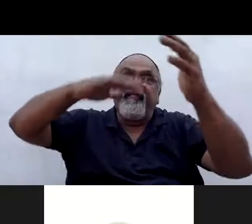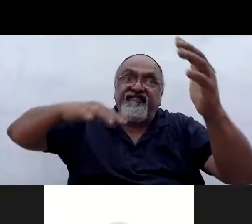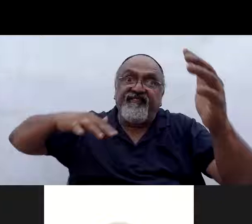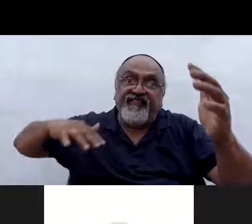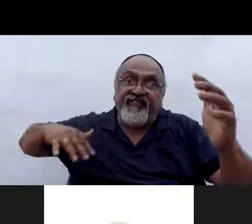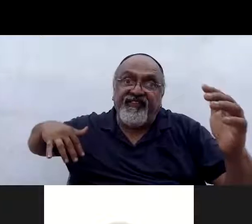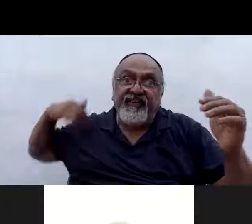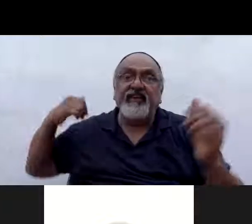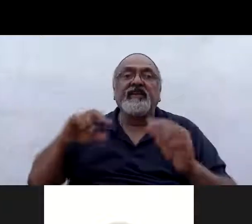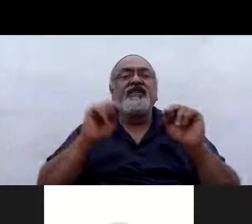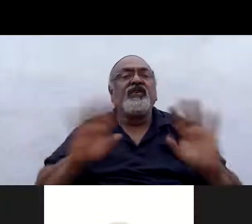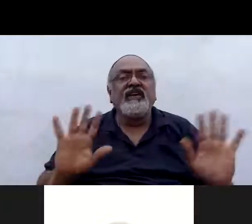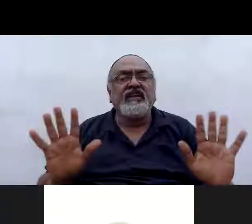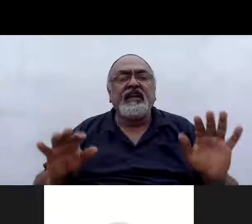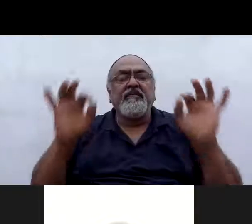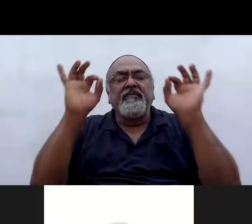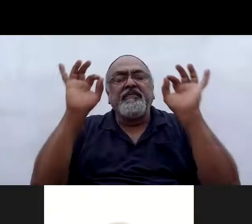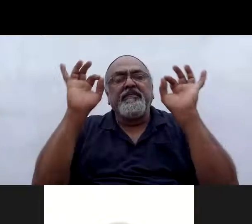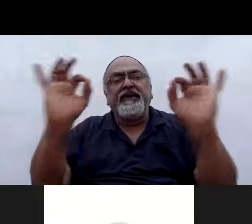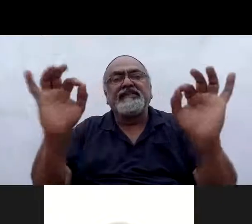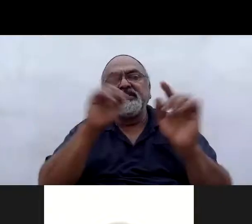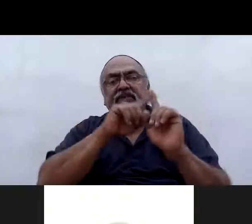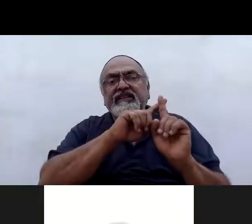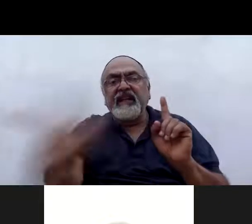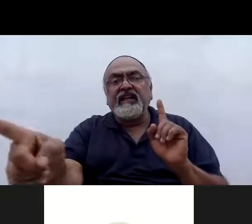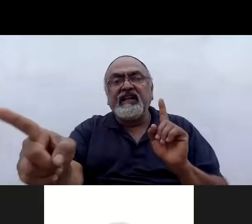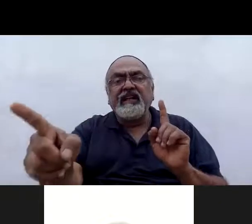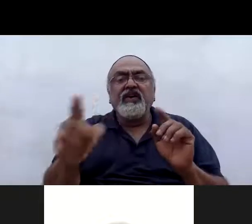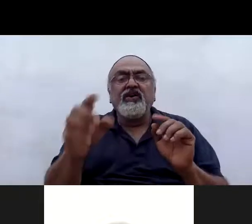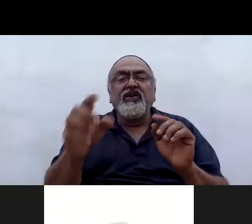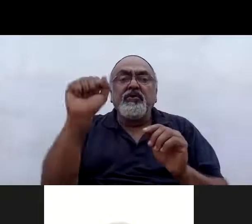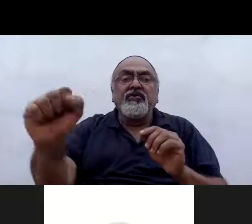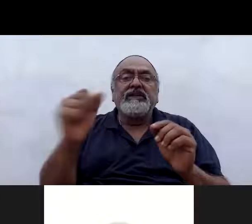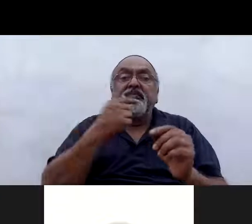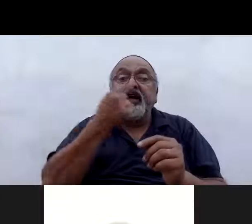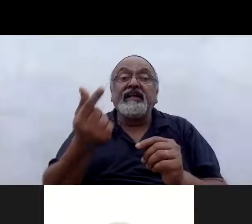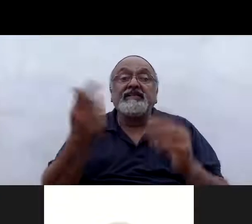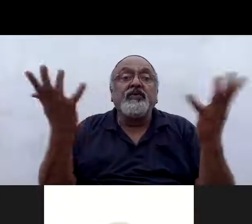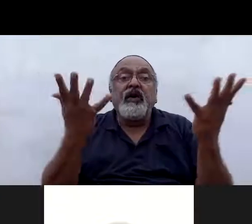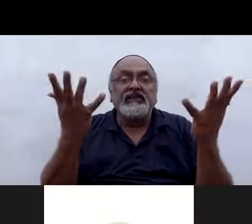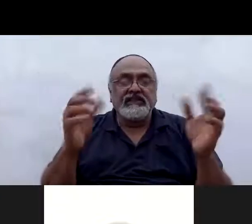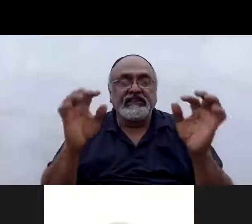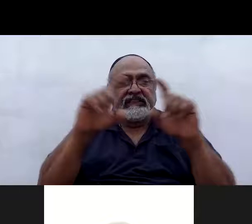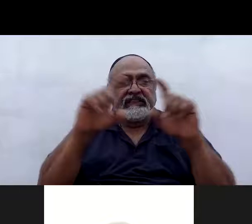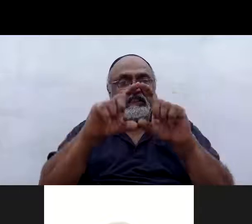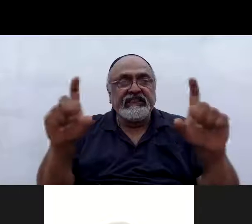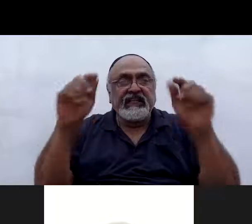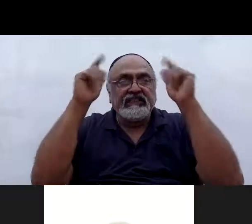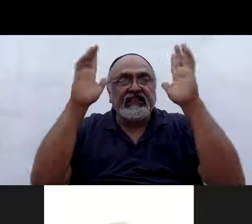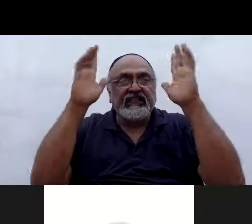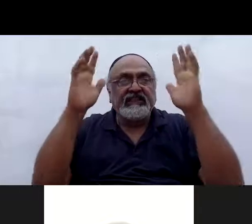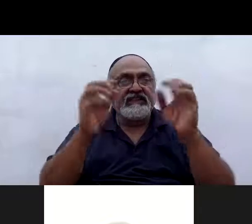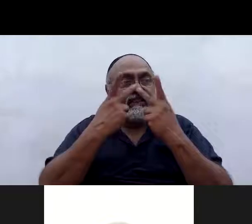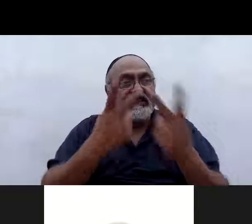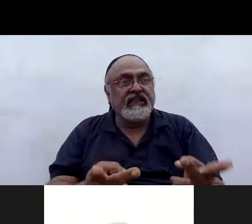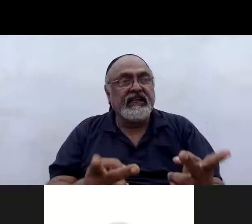the important parts, you need not do that. You can directly click here and it will take you to the paragraph